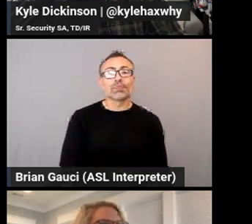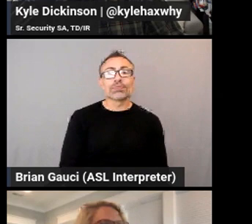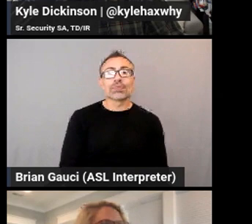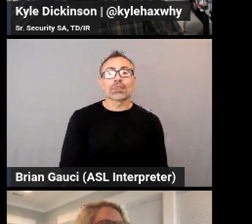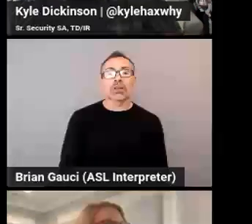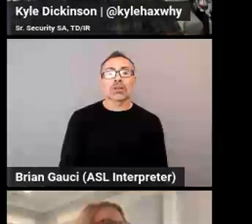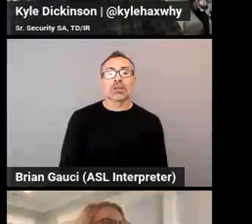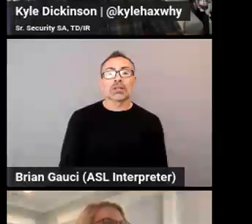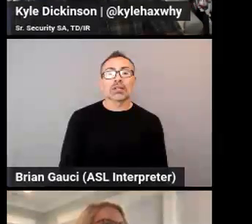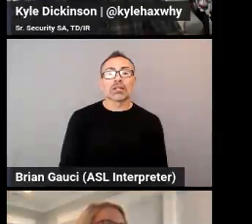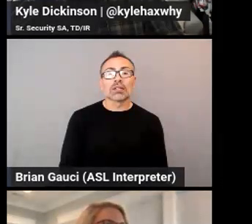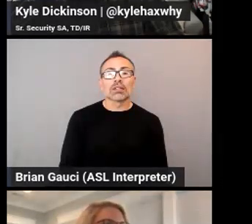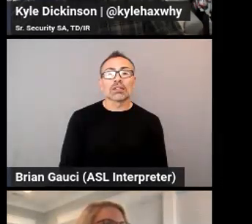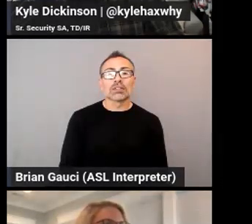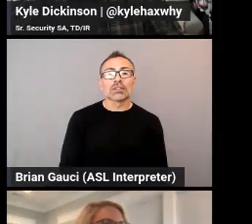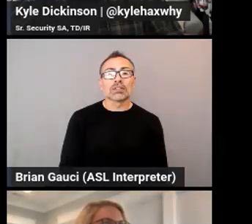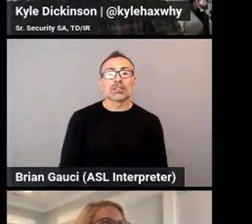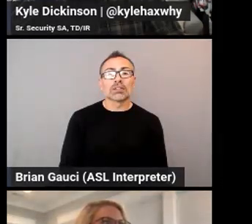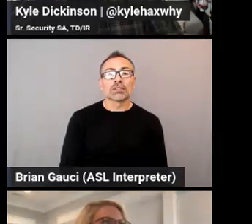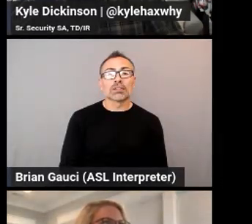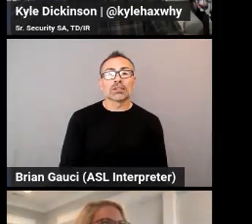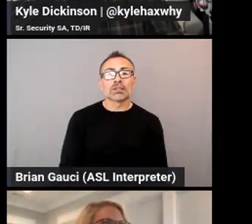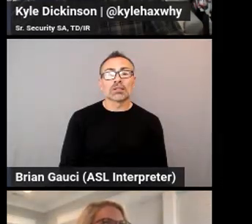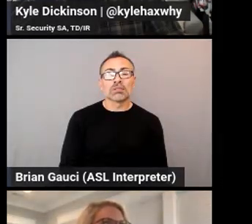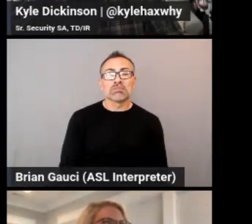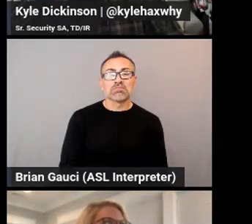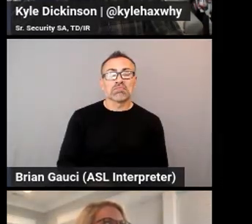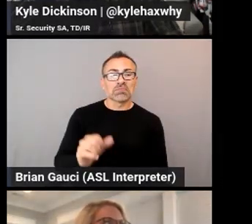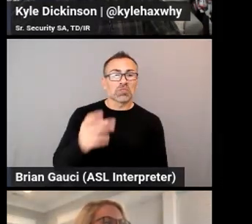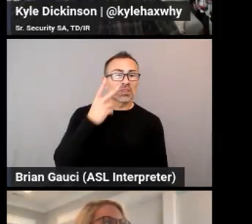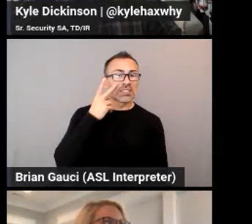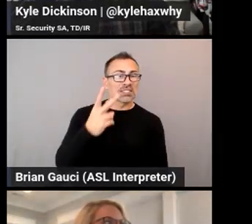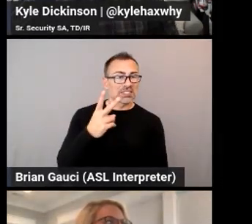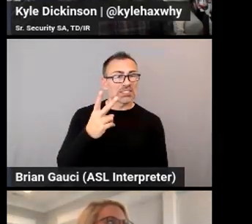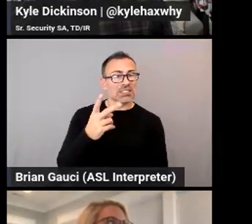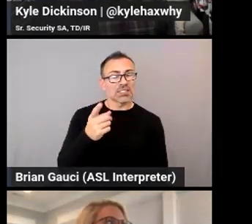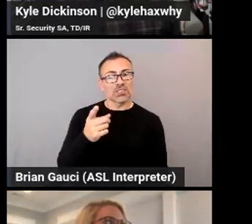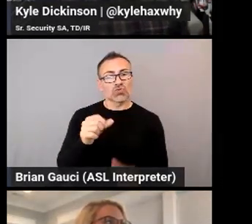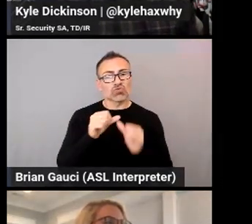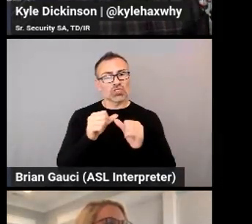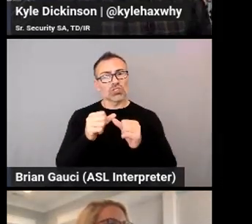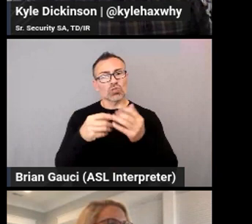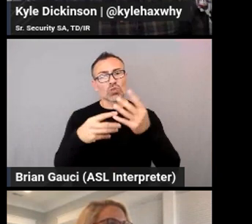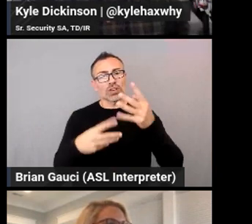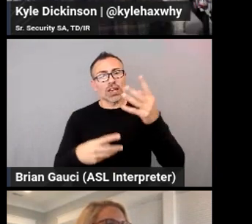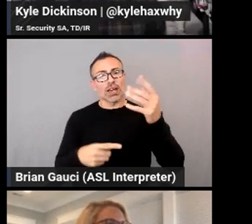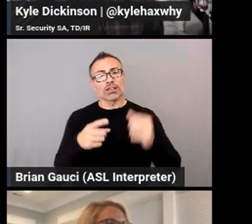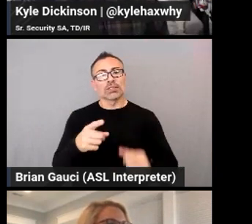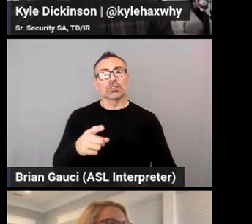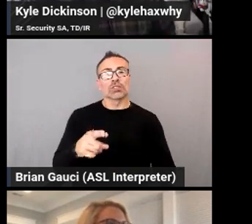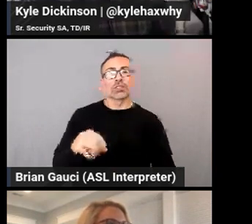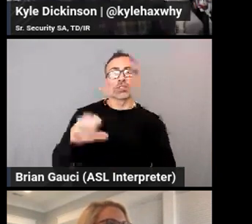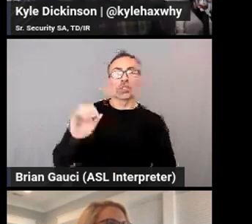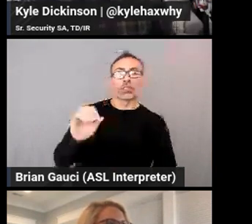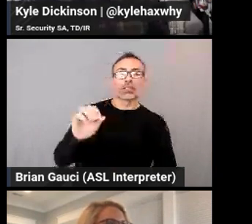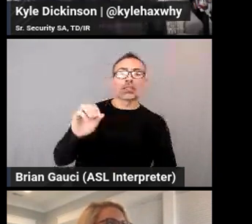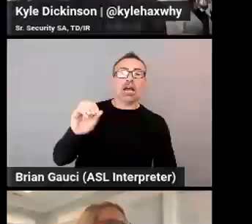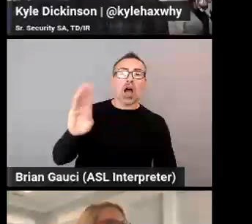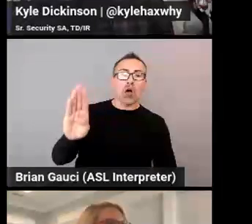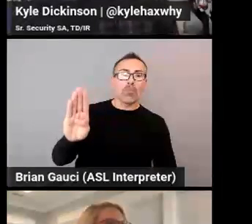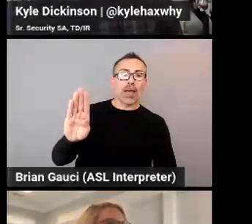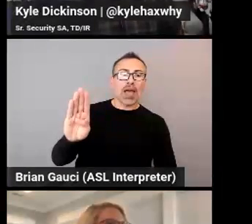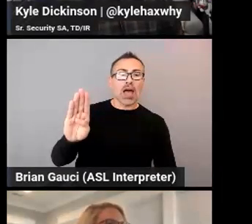you could see, and you can kind of keep going down around the outbound traffic, inbound